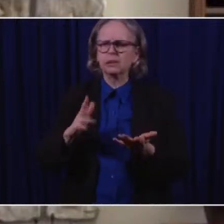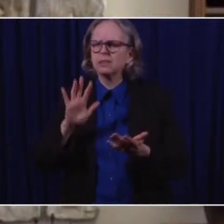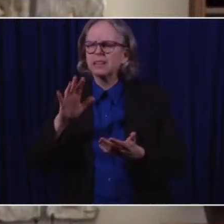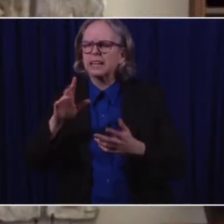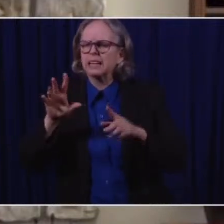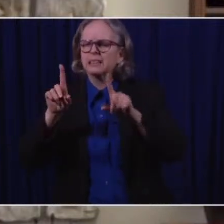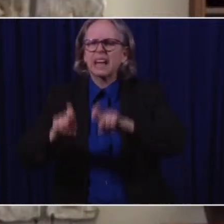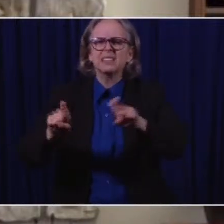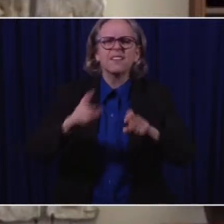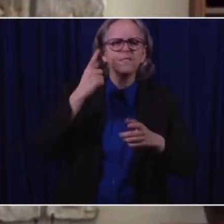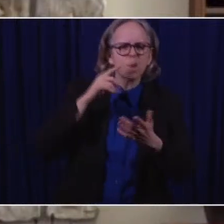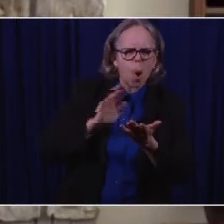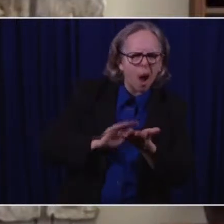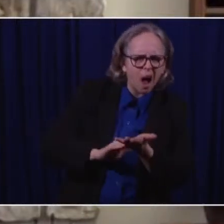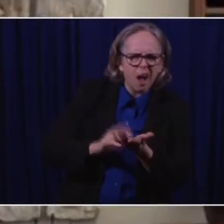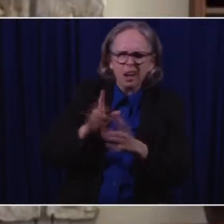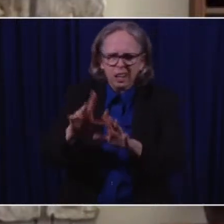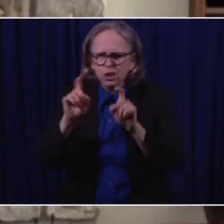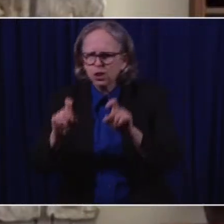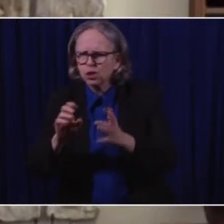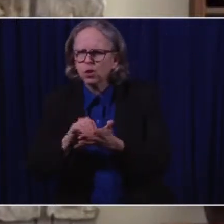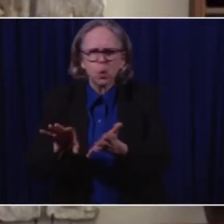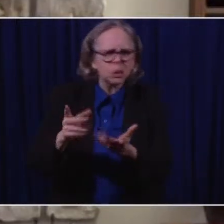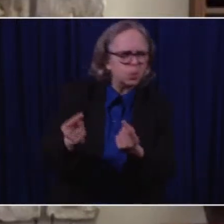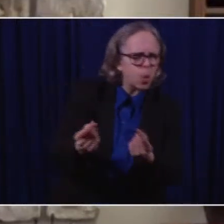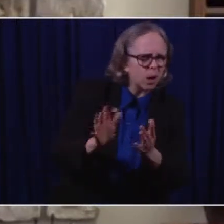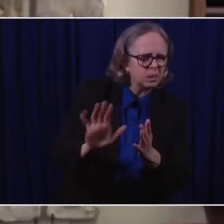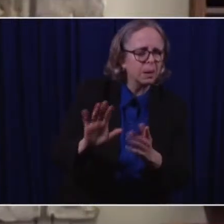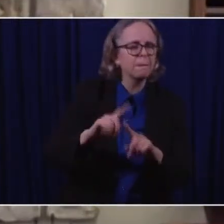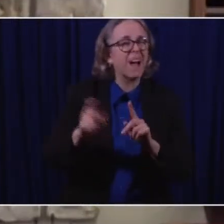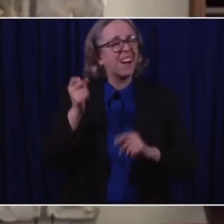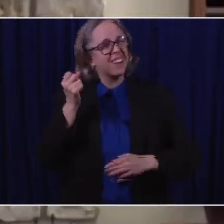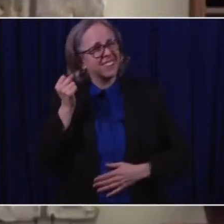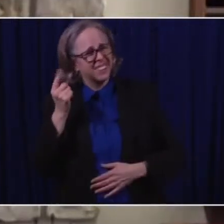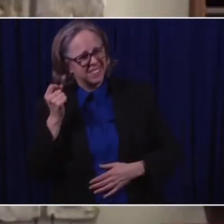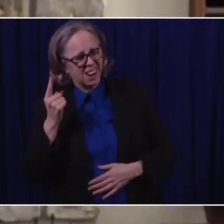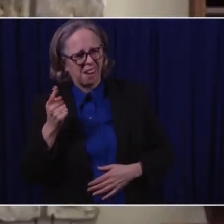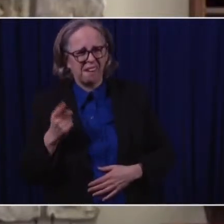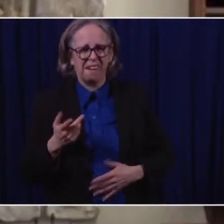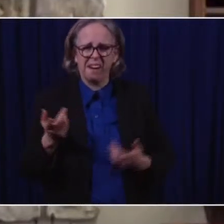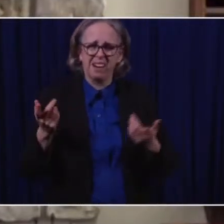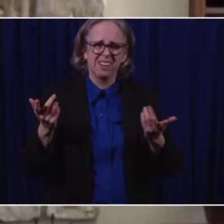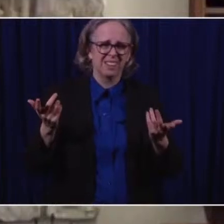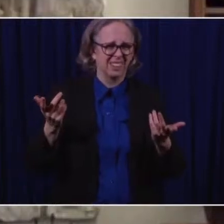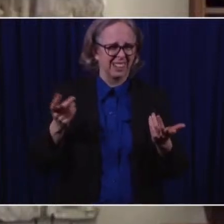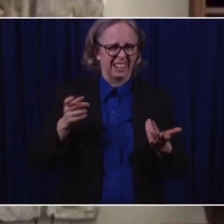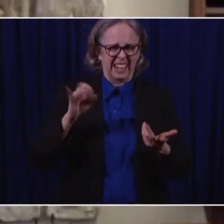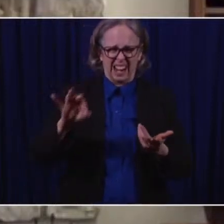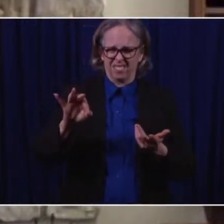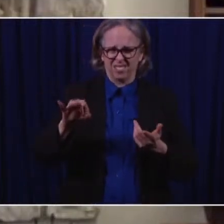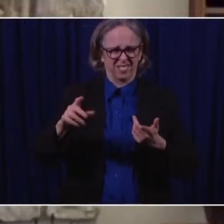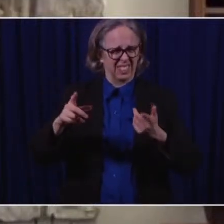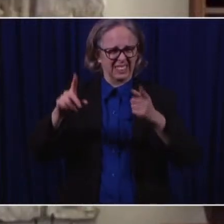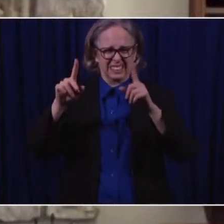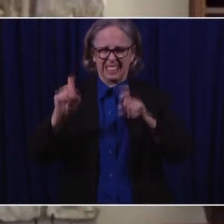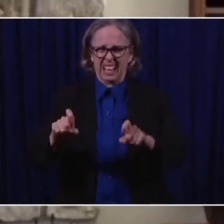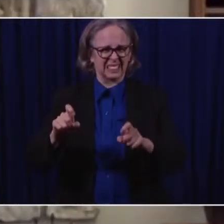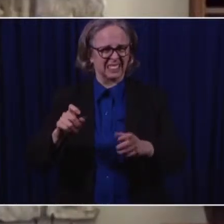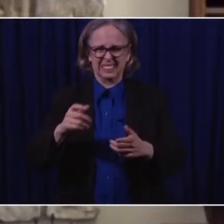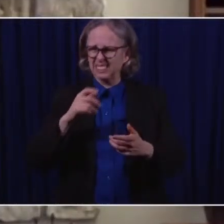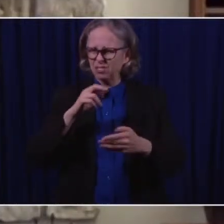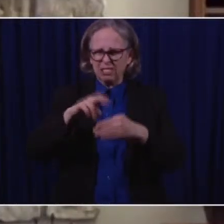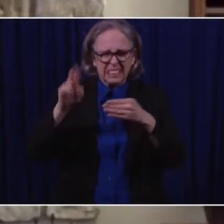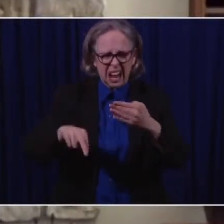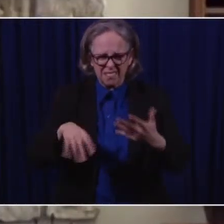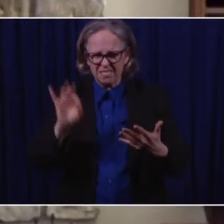having consequences, the reports in regard to schools, I think to me at least, that's a different question. But this is something